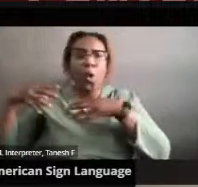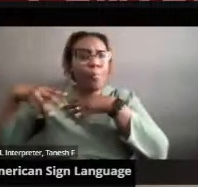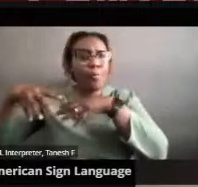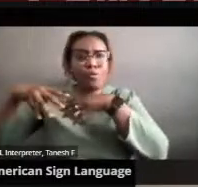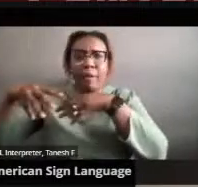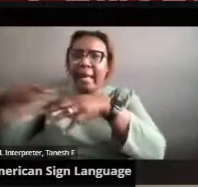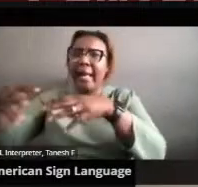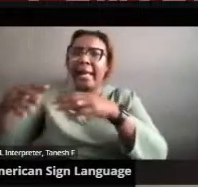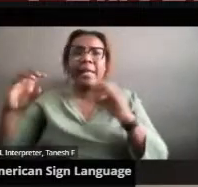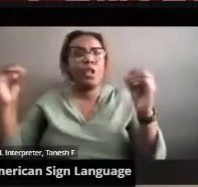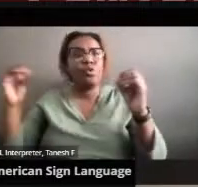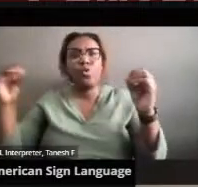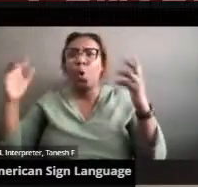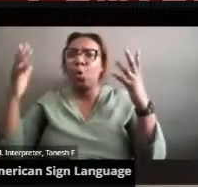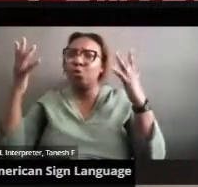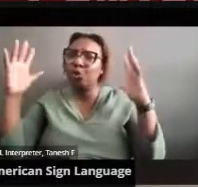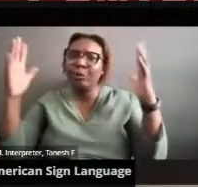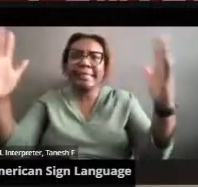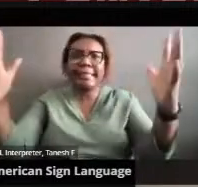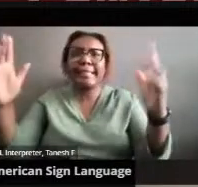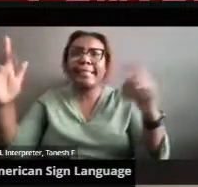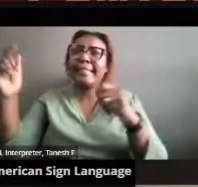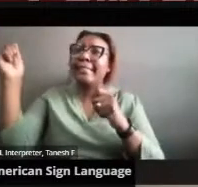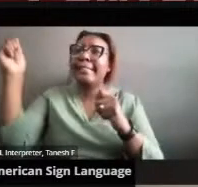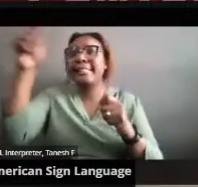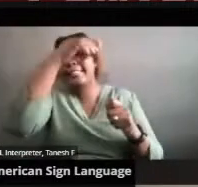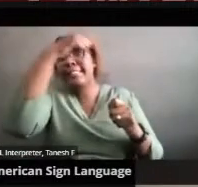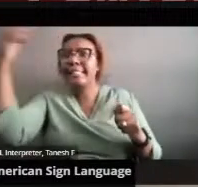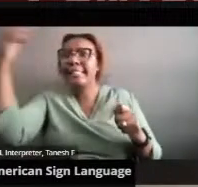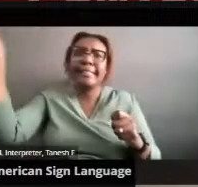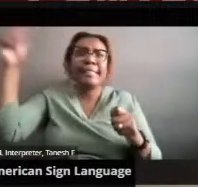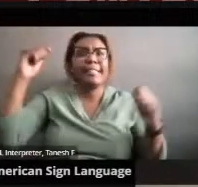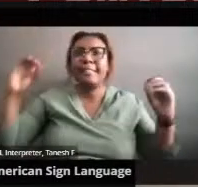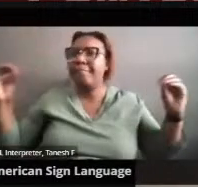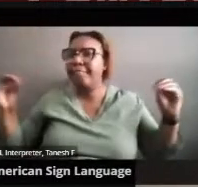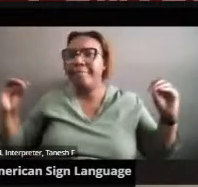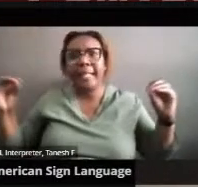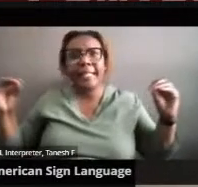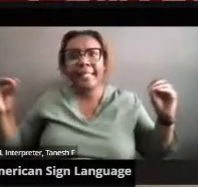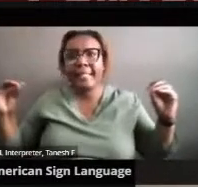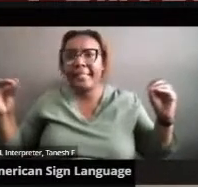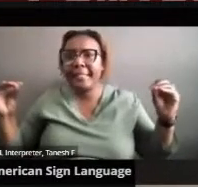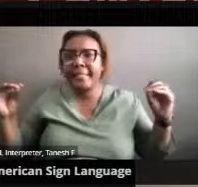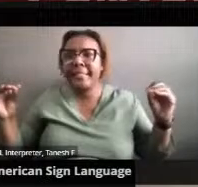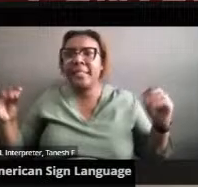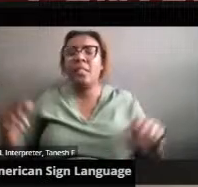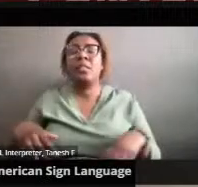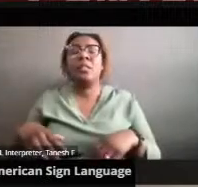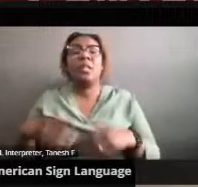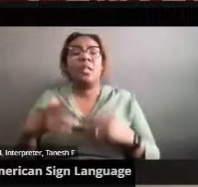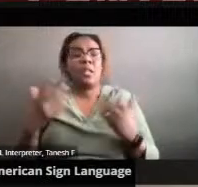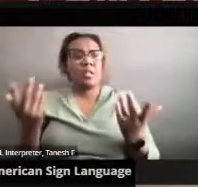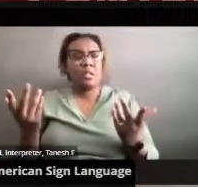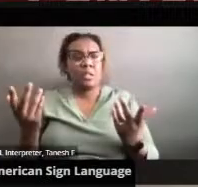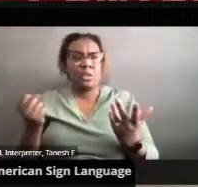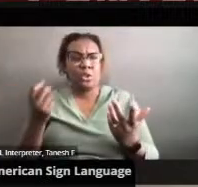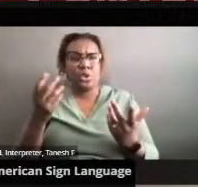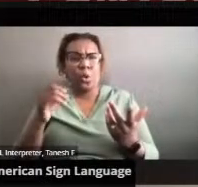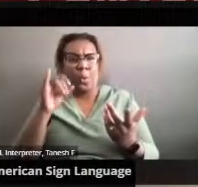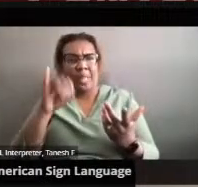resurrection. There are no eyewitnesses to what Jesus has done. What do we make